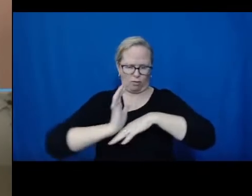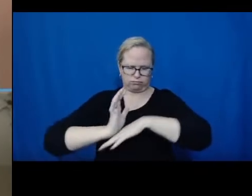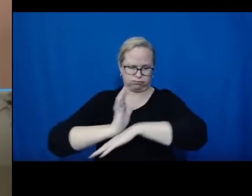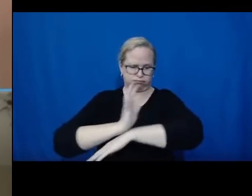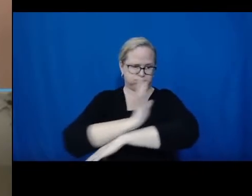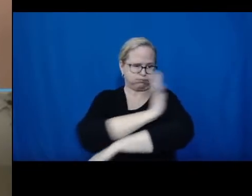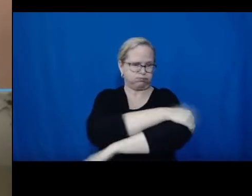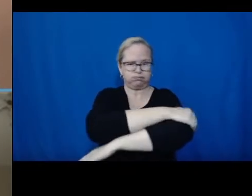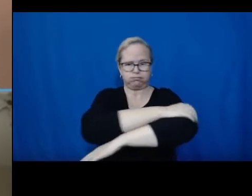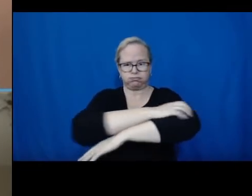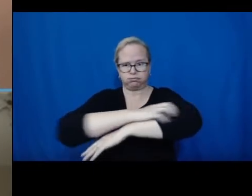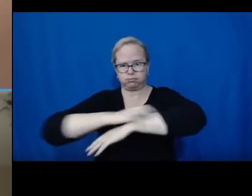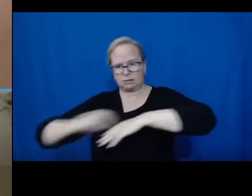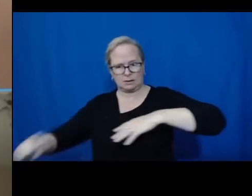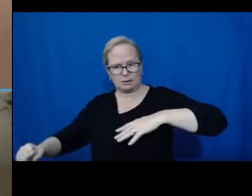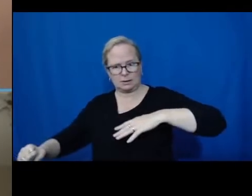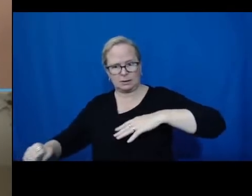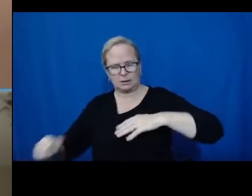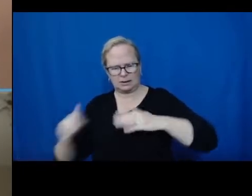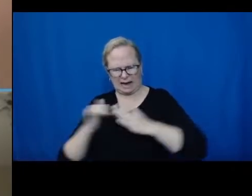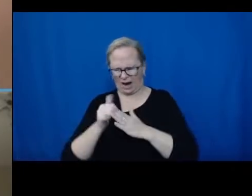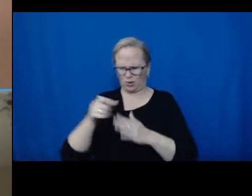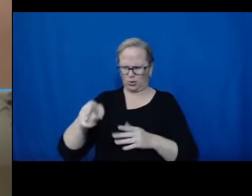the way you deliver care.